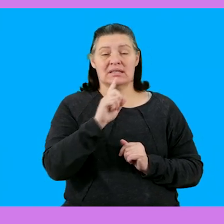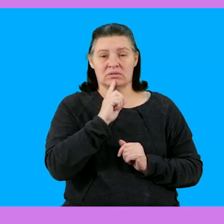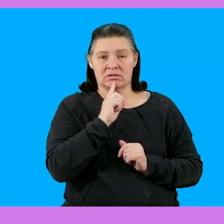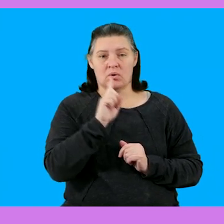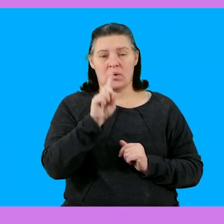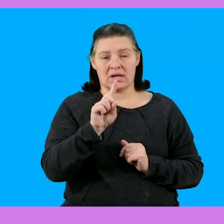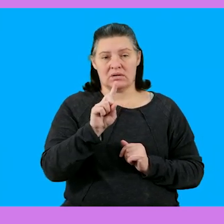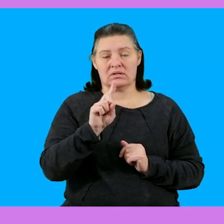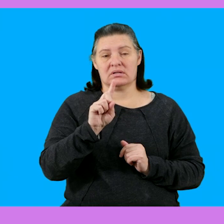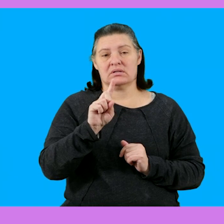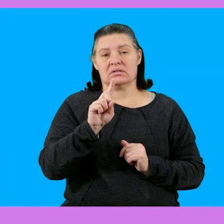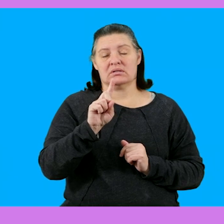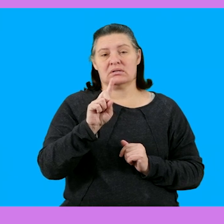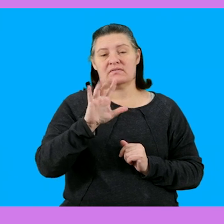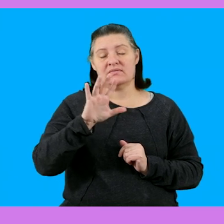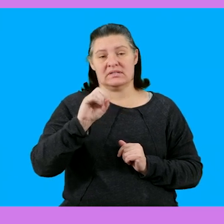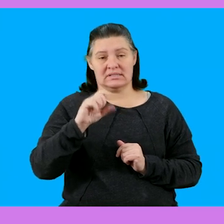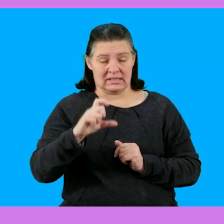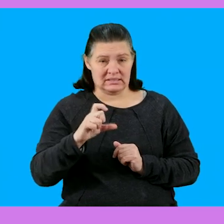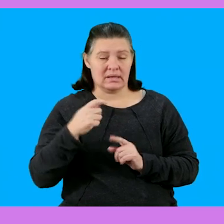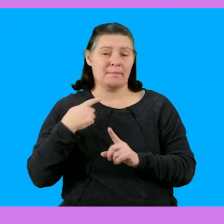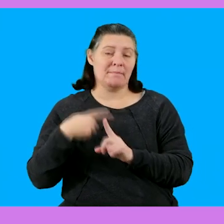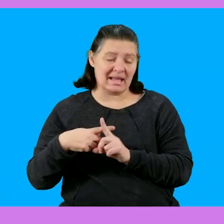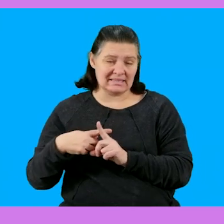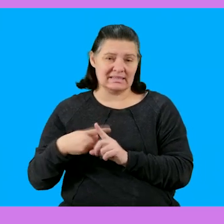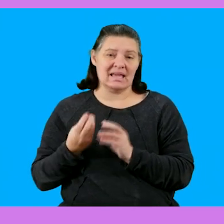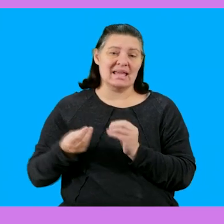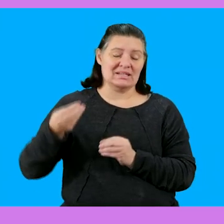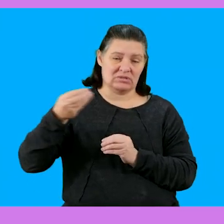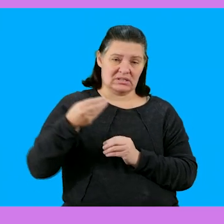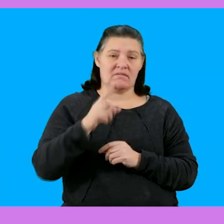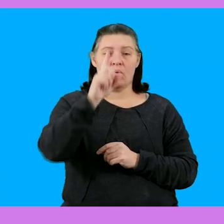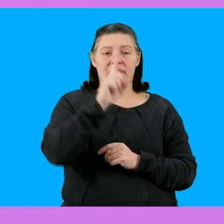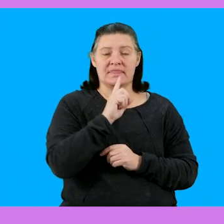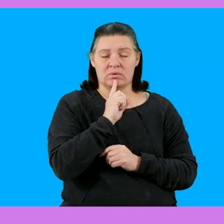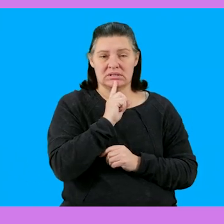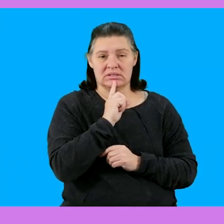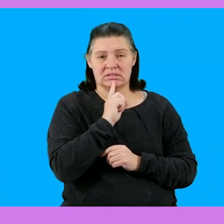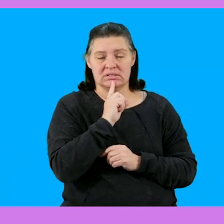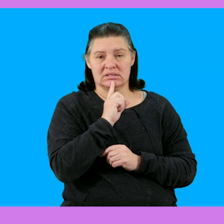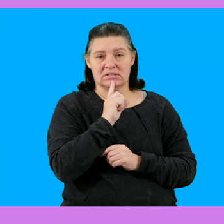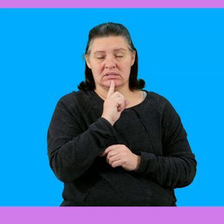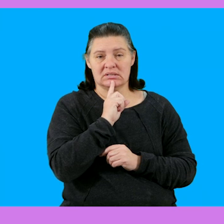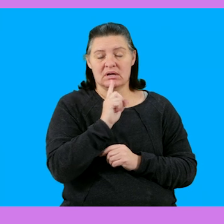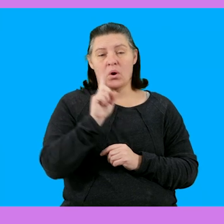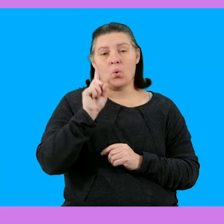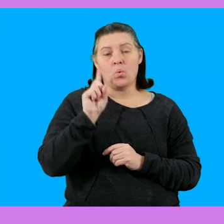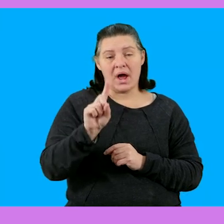23,152 rand and 50 cents plus the interest, right, of